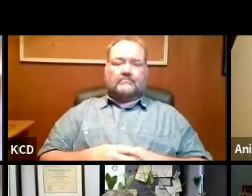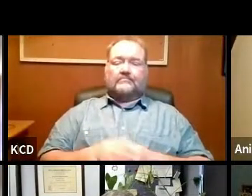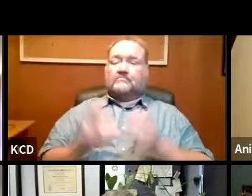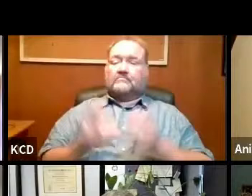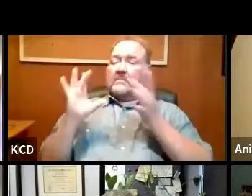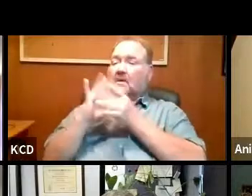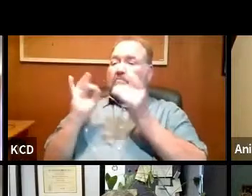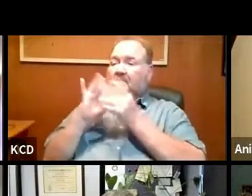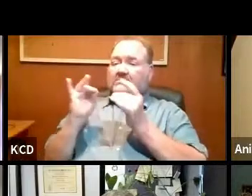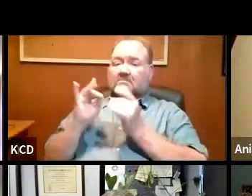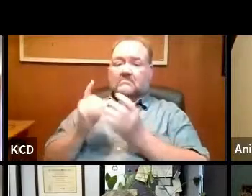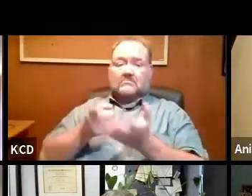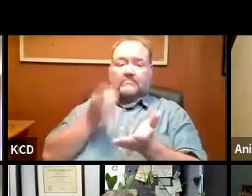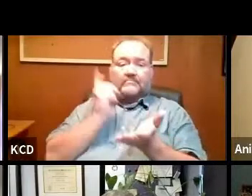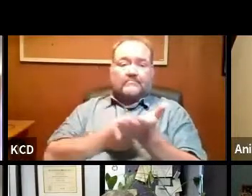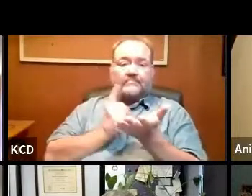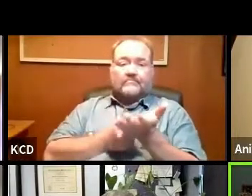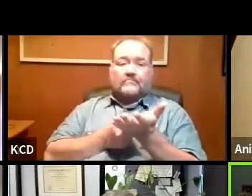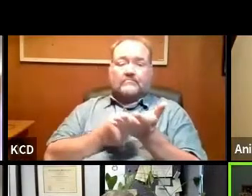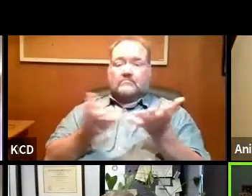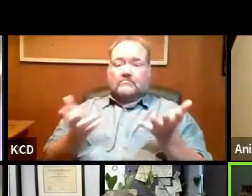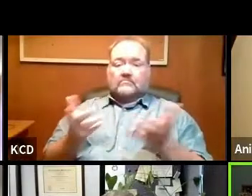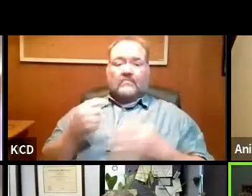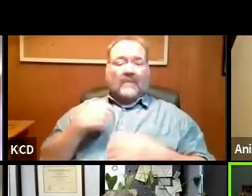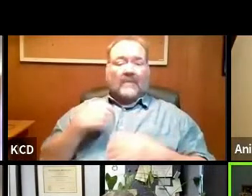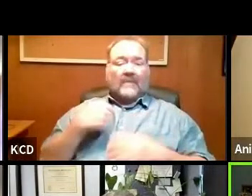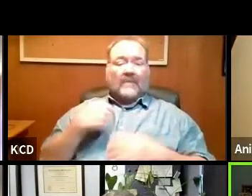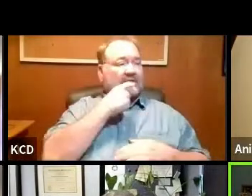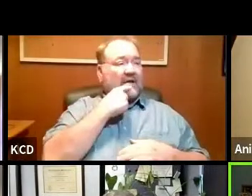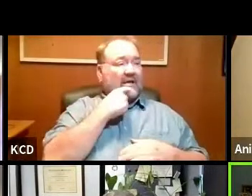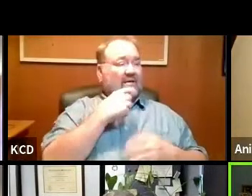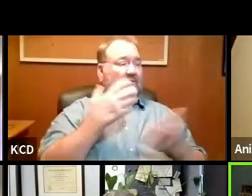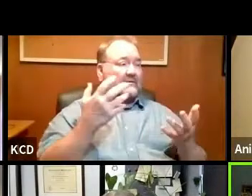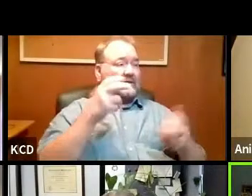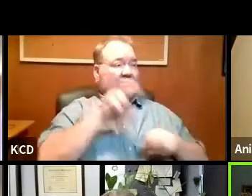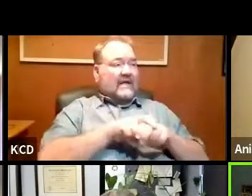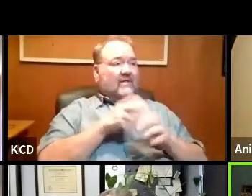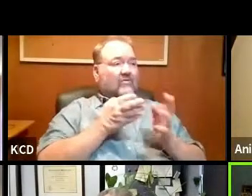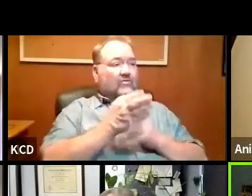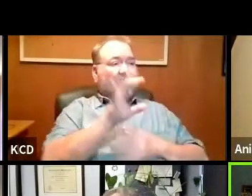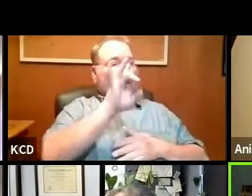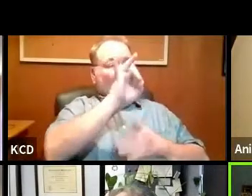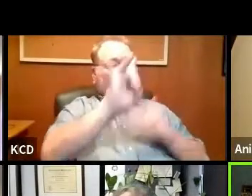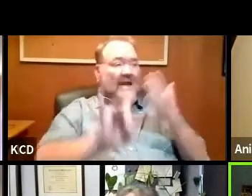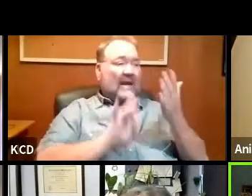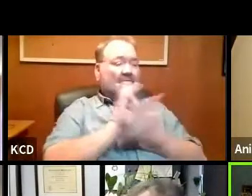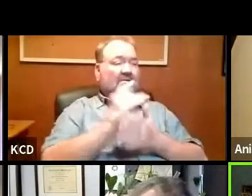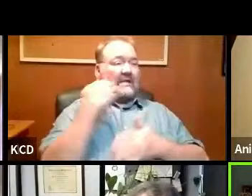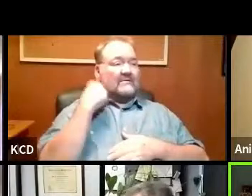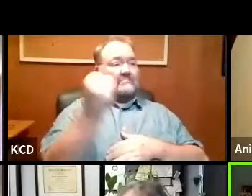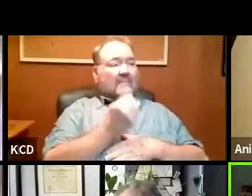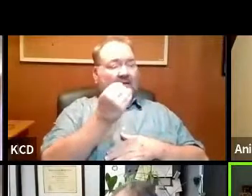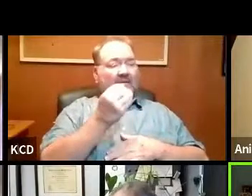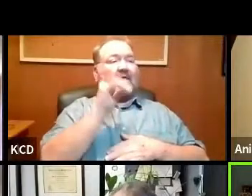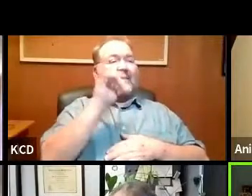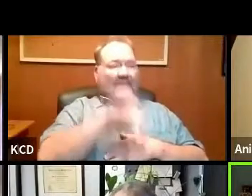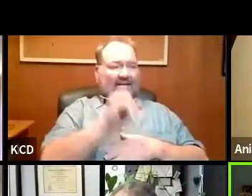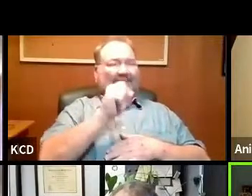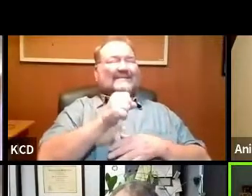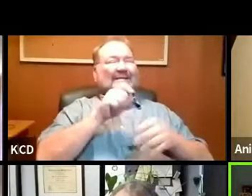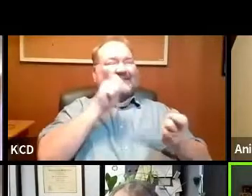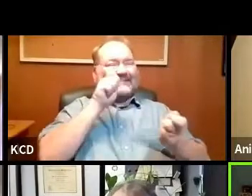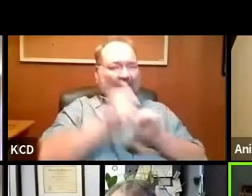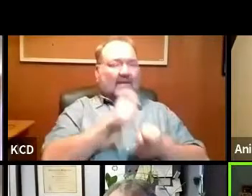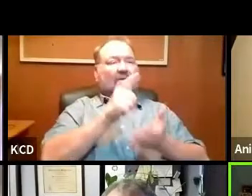Comments, discussion? I would just say, having sat through 8+ hours on Monday, that is exactly what